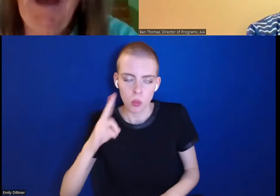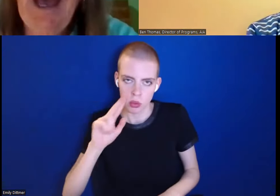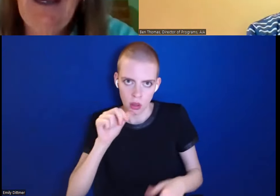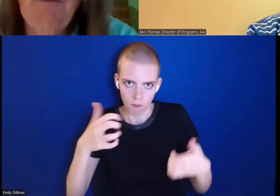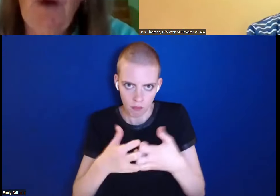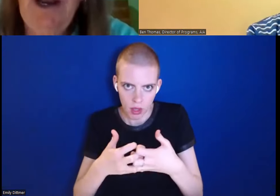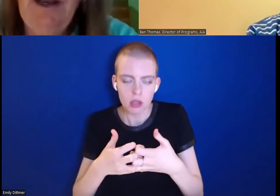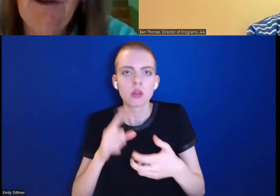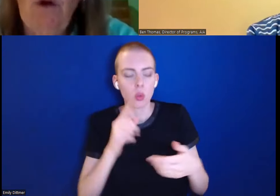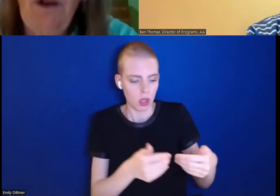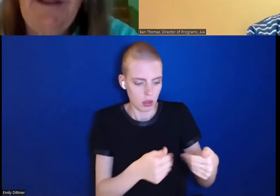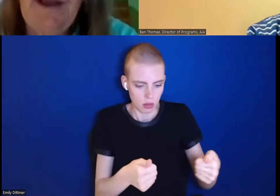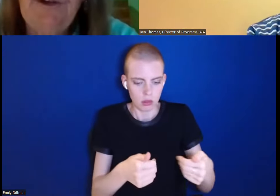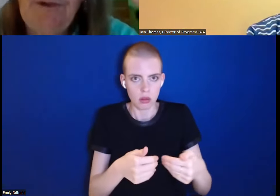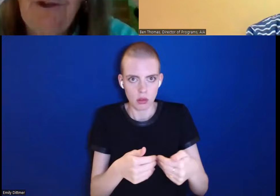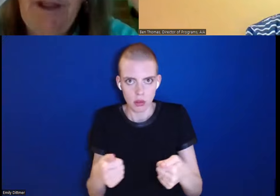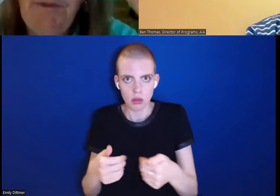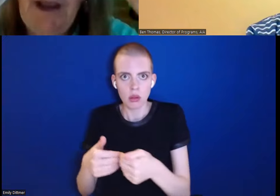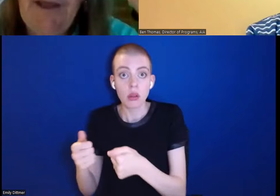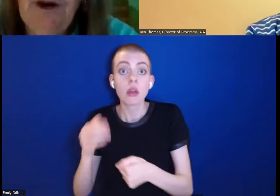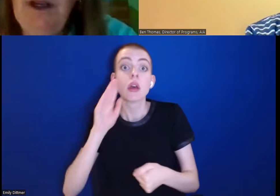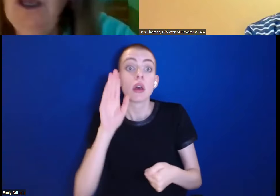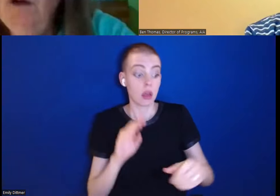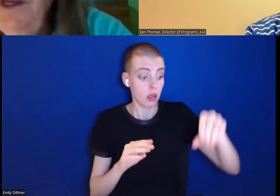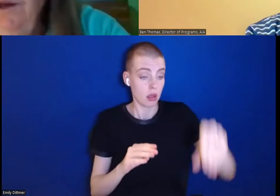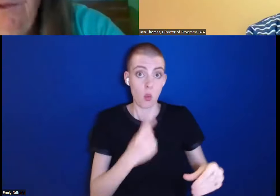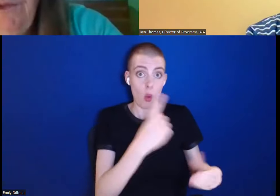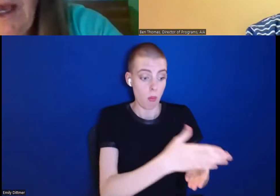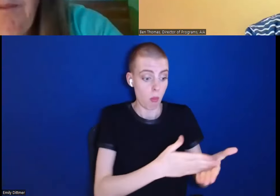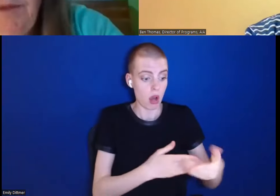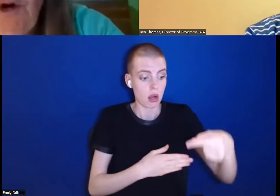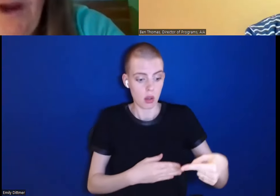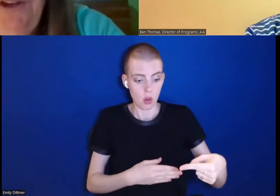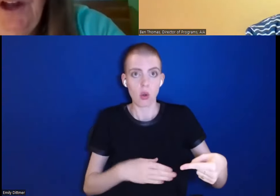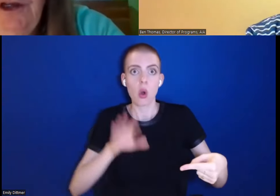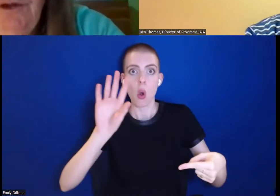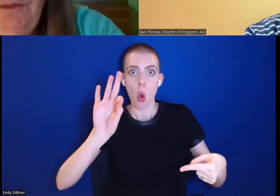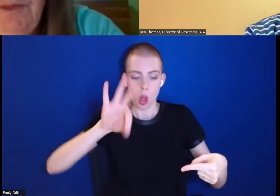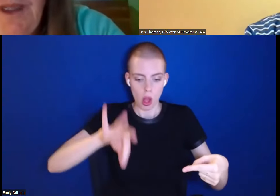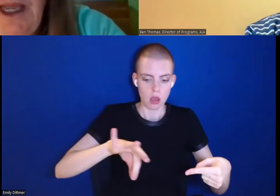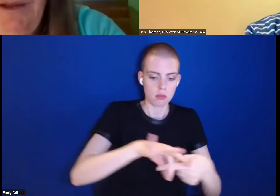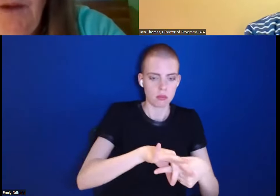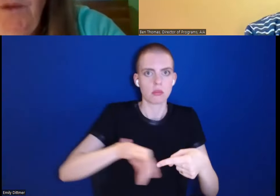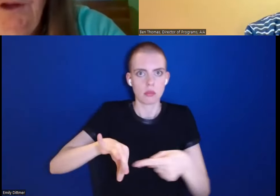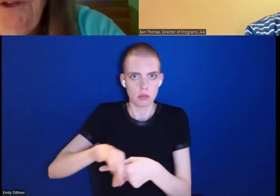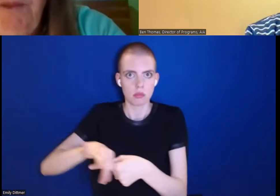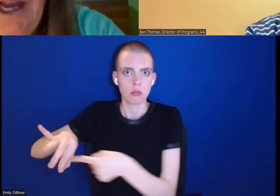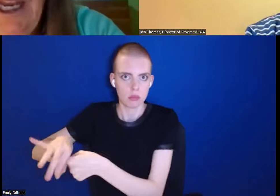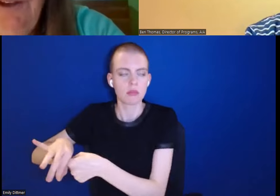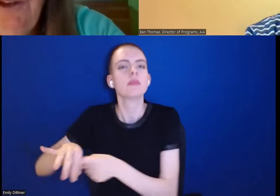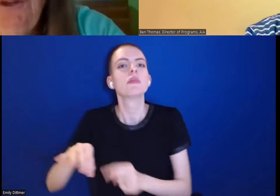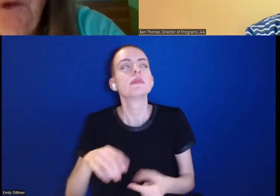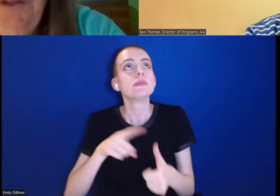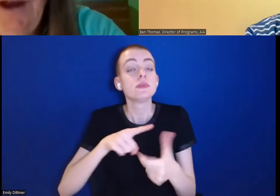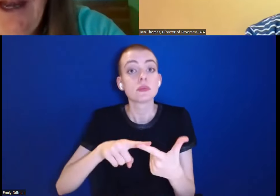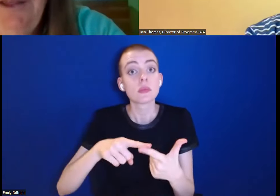a peg in one and a hole in the other to join them together. We use crazy glue, and then we use putty